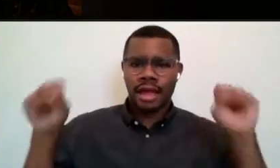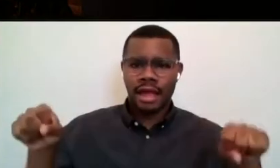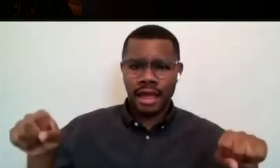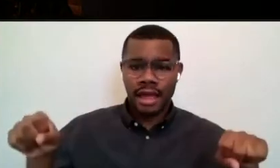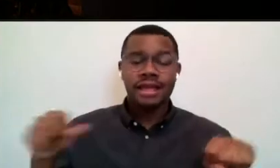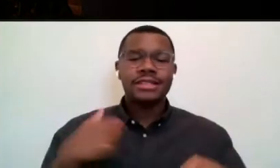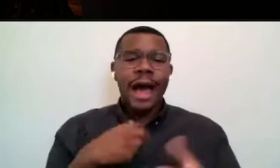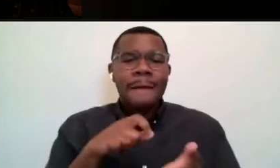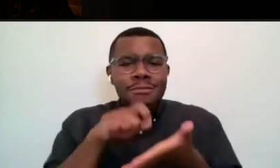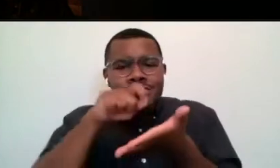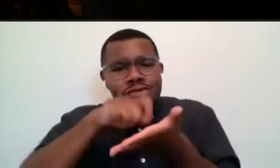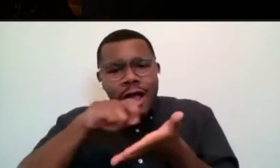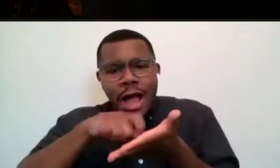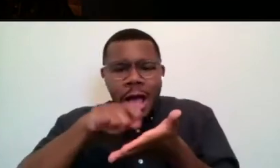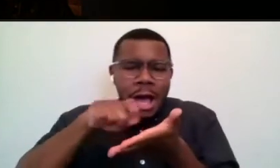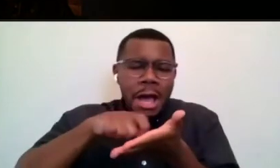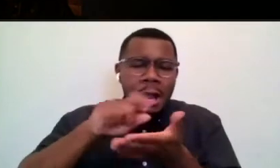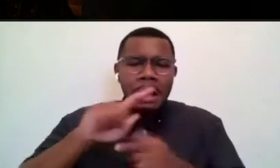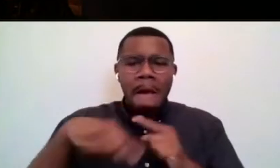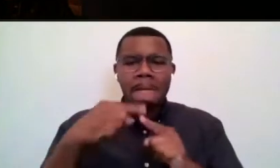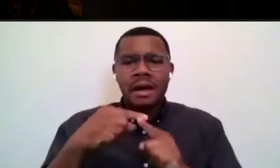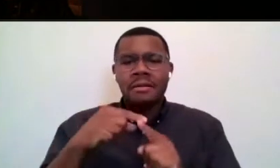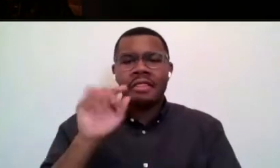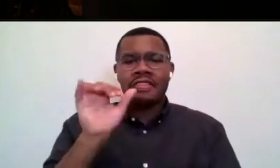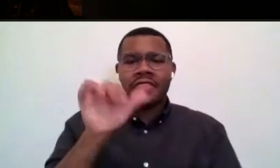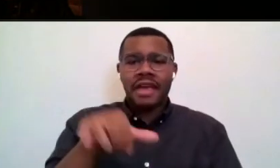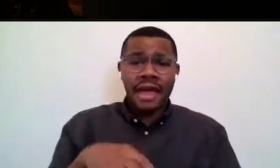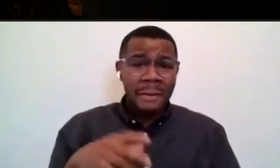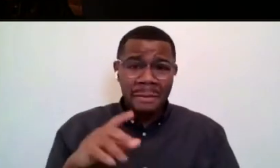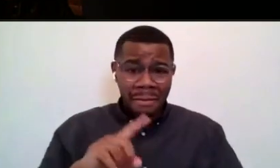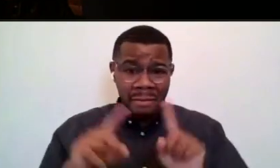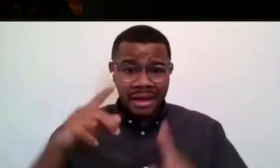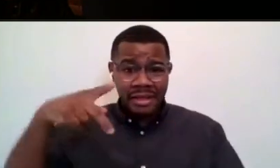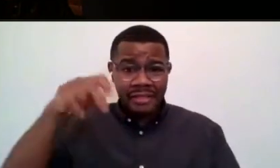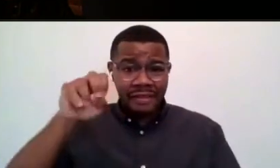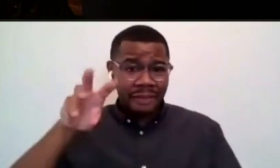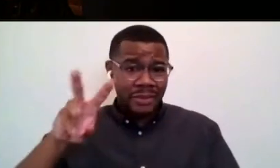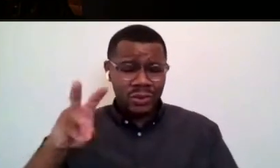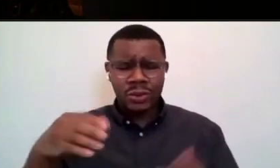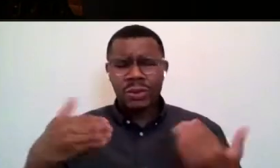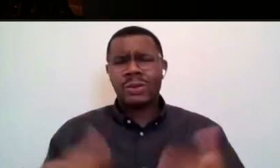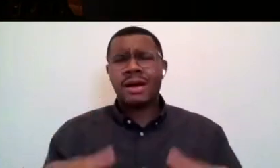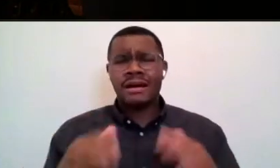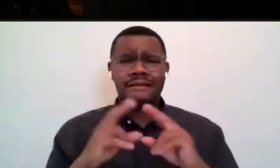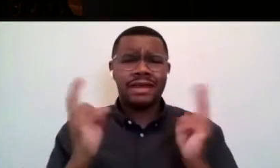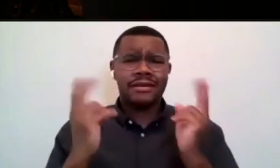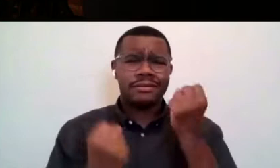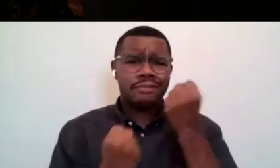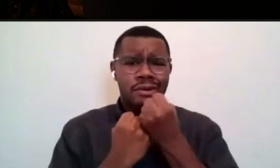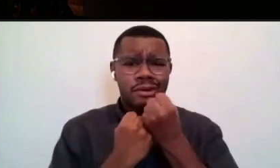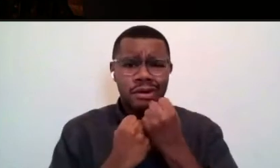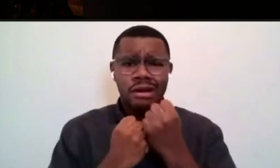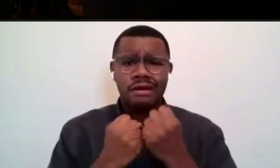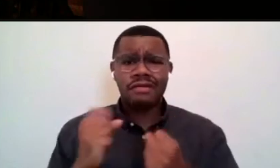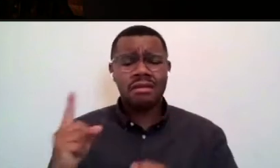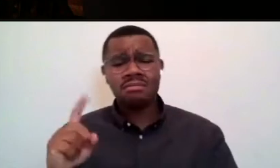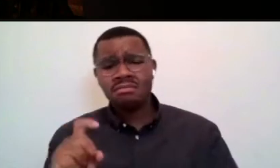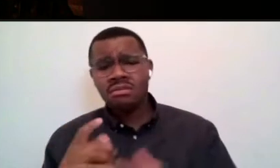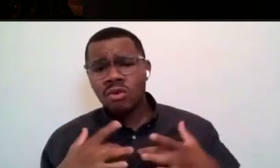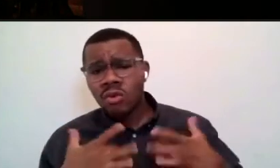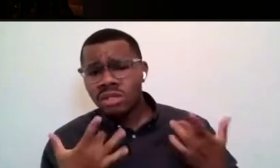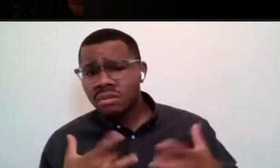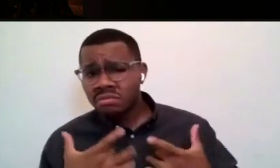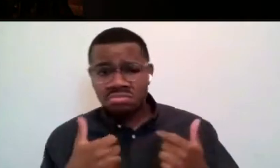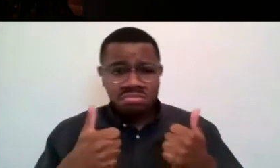on that. But the Pew's been just so supportive. They just want to know, well, how's it going? And I've only been here like maybe 8 days now, but